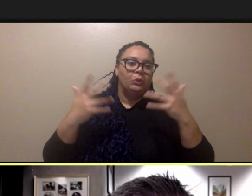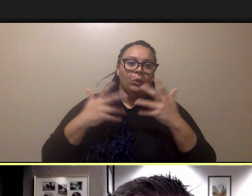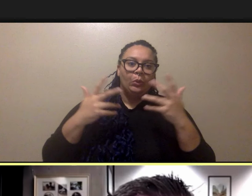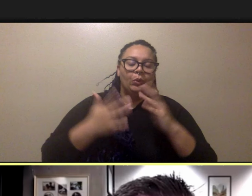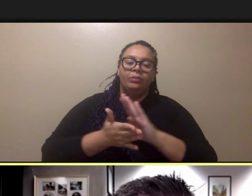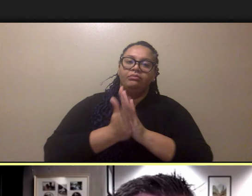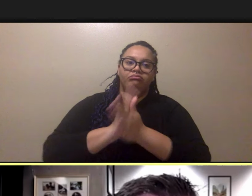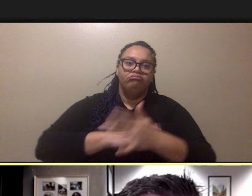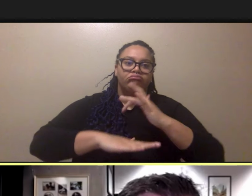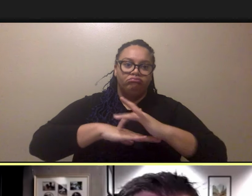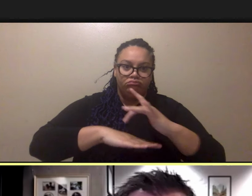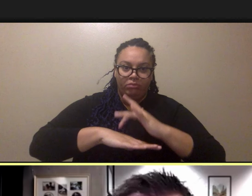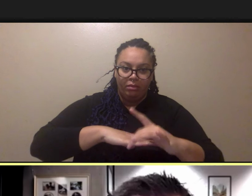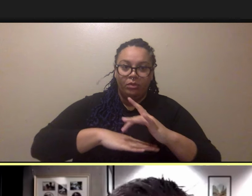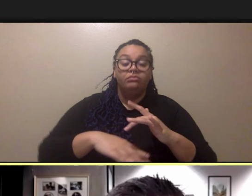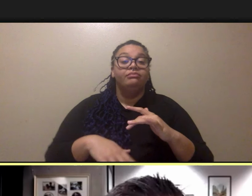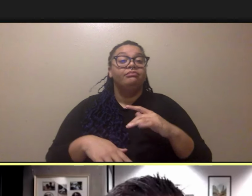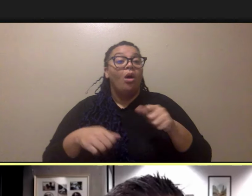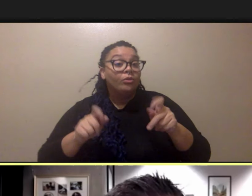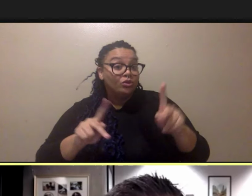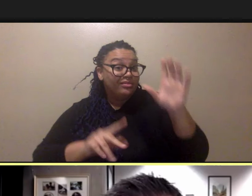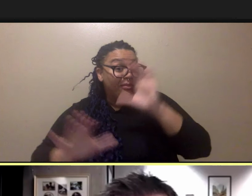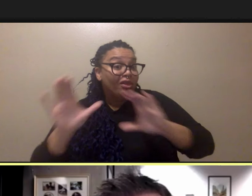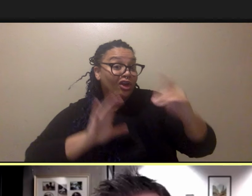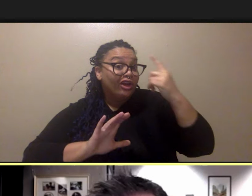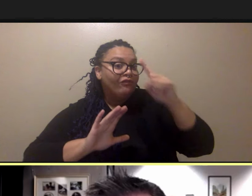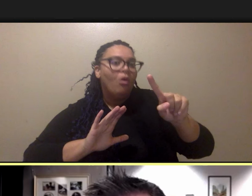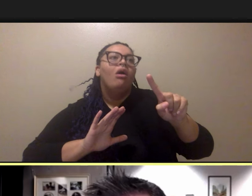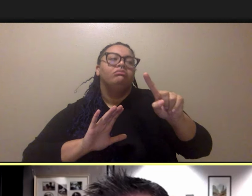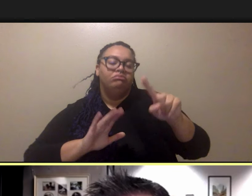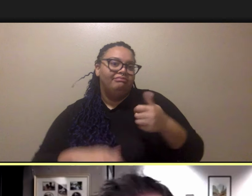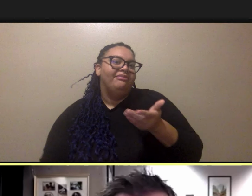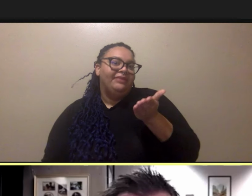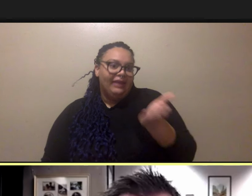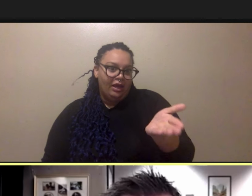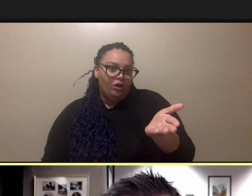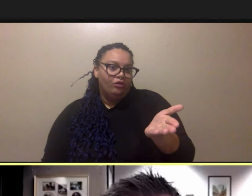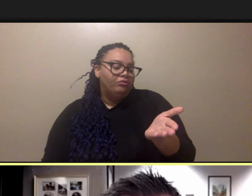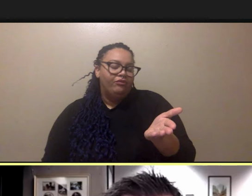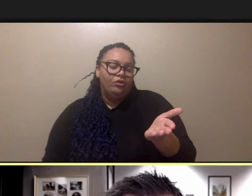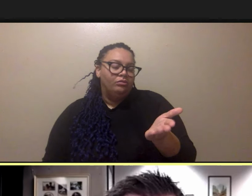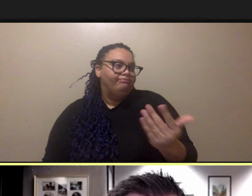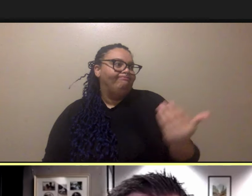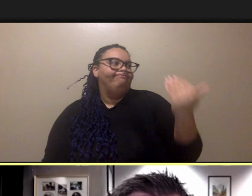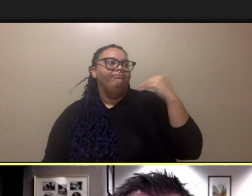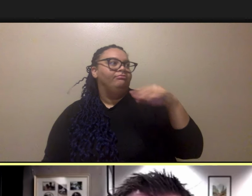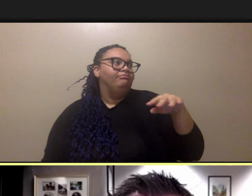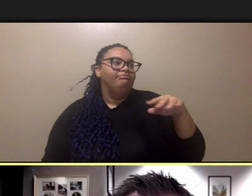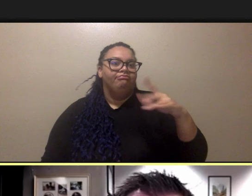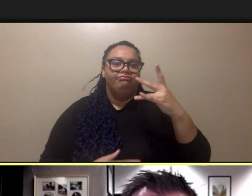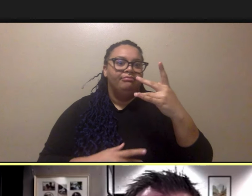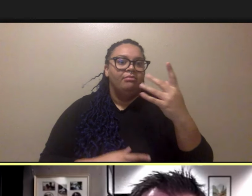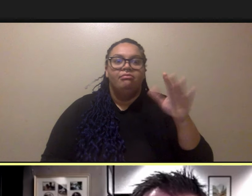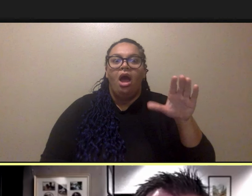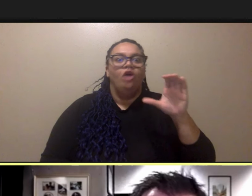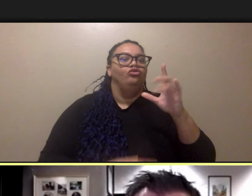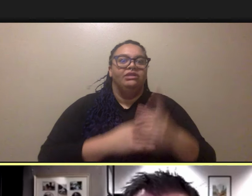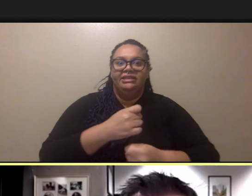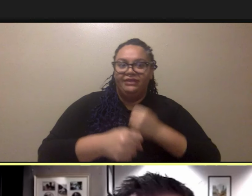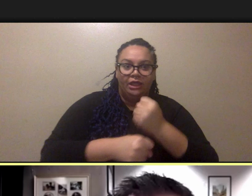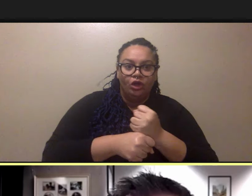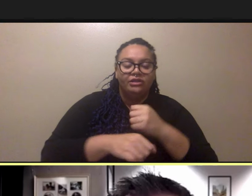economies. The opportunity they had been looking for the past couple hundred years, to try to get access to